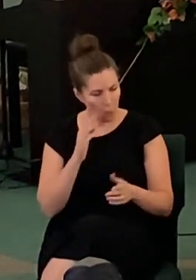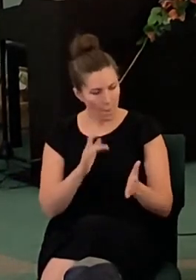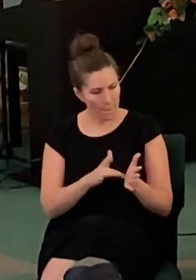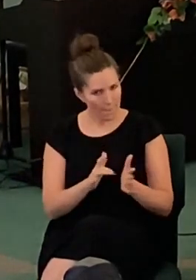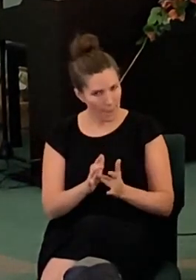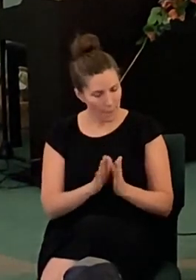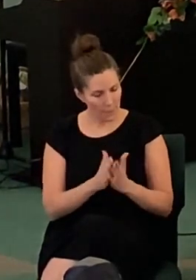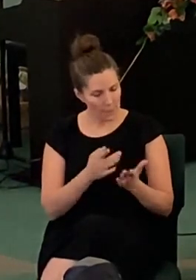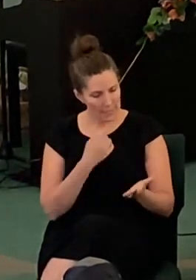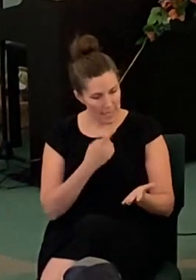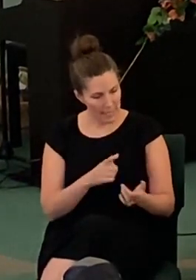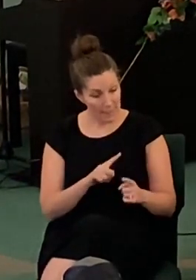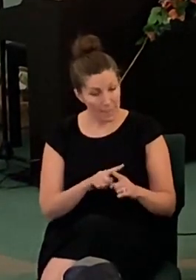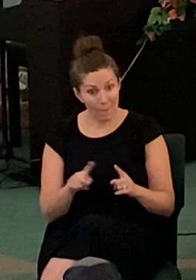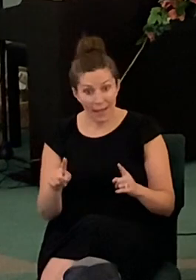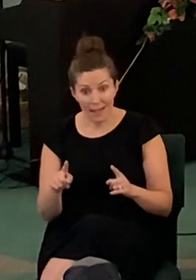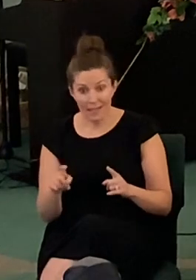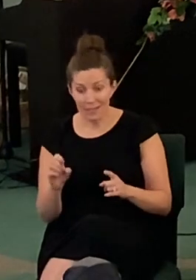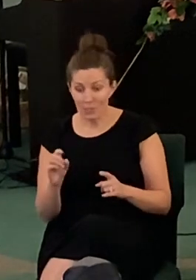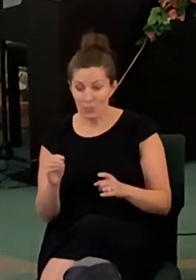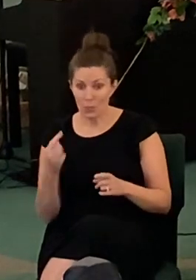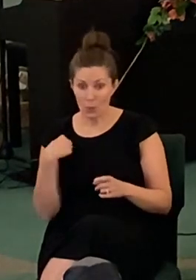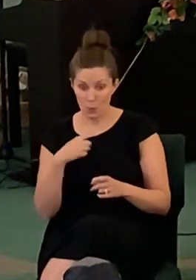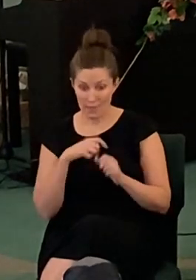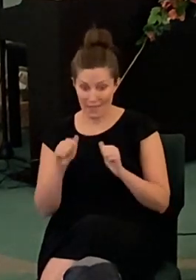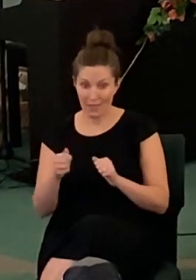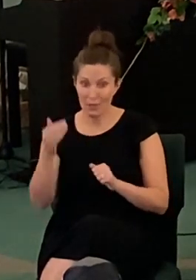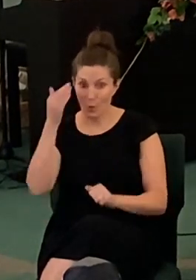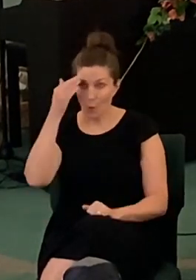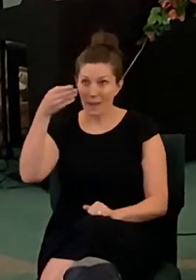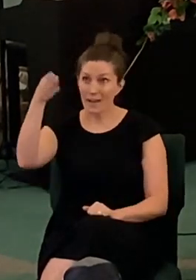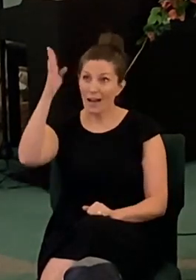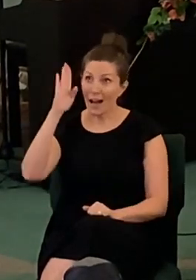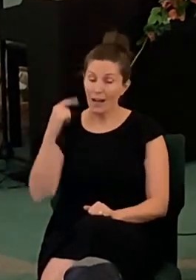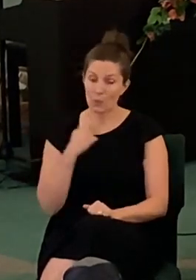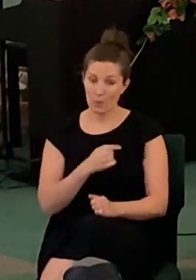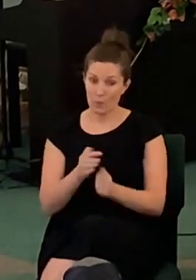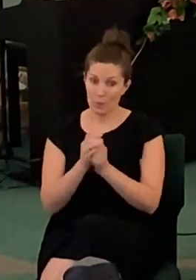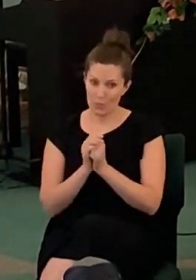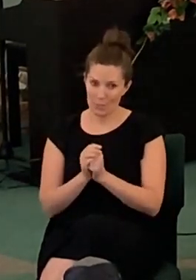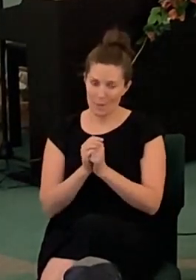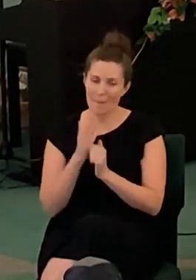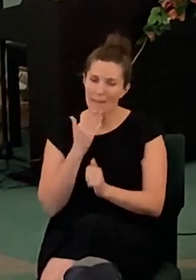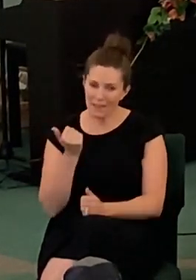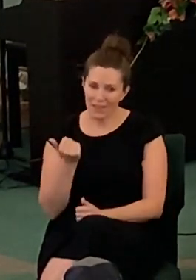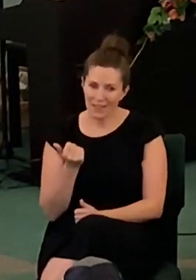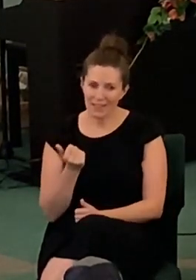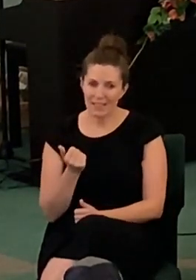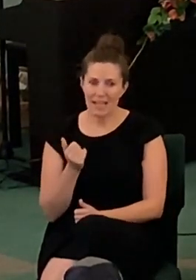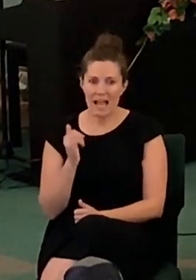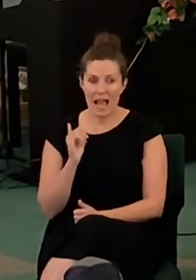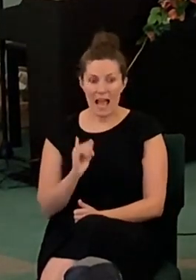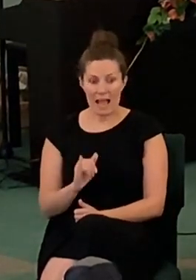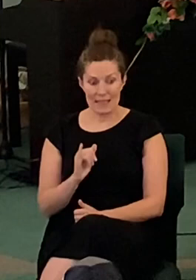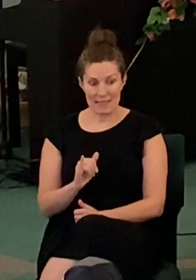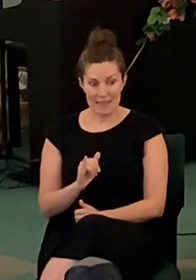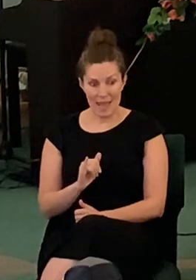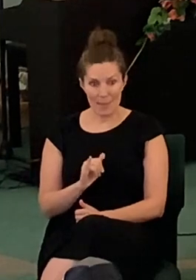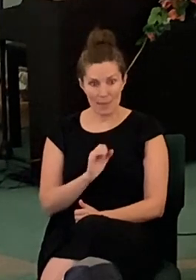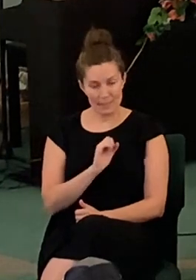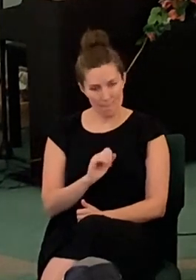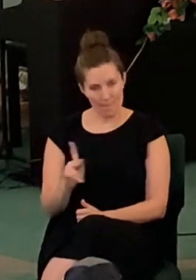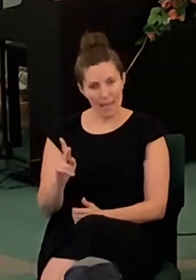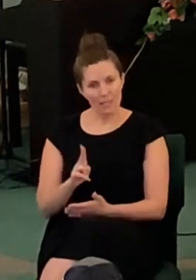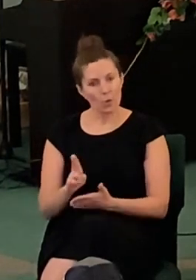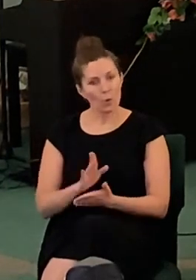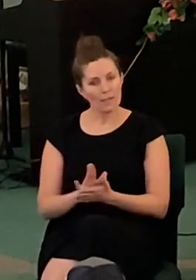but so that we know the God we worship better. And that takes us back to holiness. When we know God better,